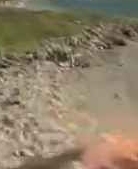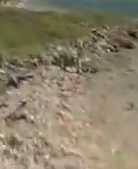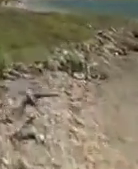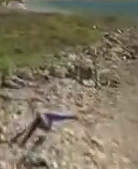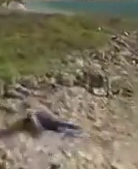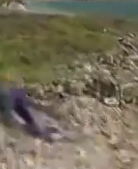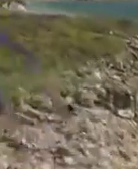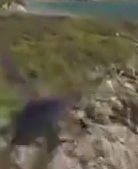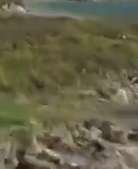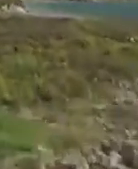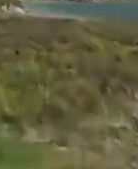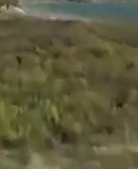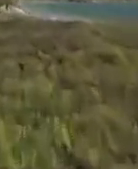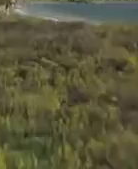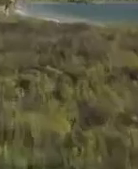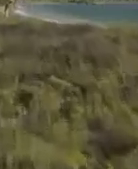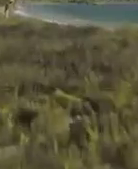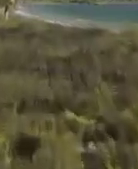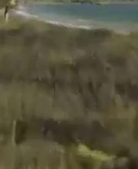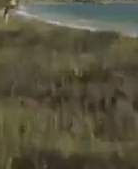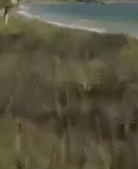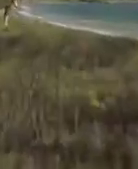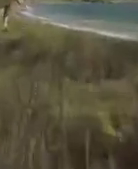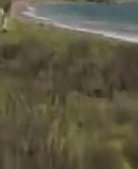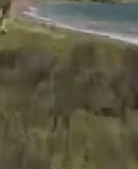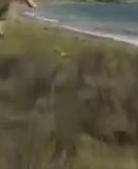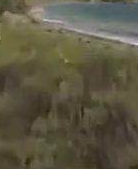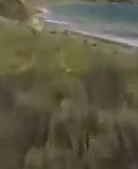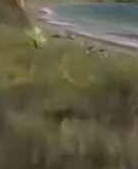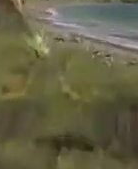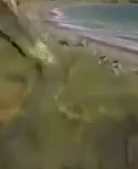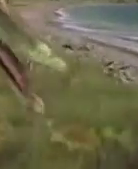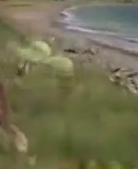The larger beasts lumber over the land, while pterodactyls circle above.